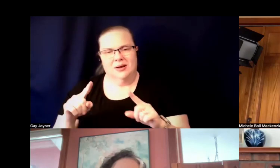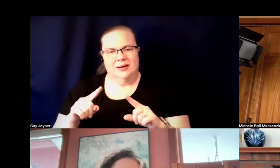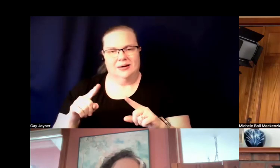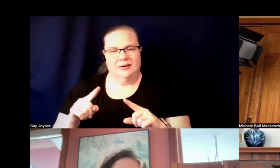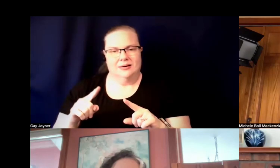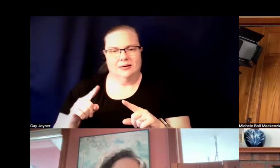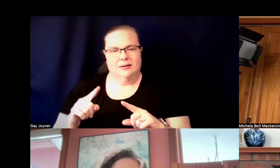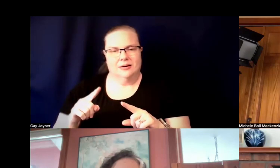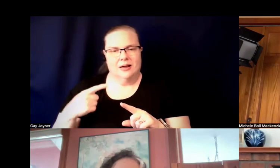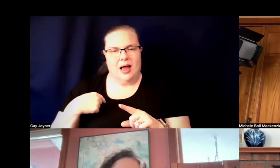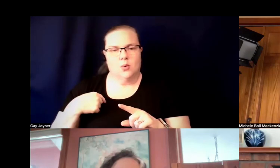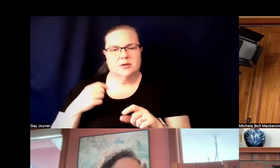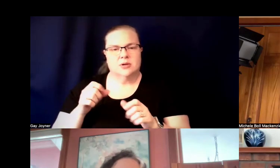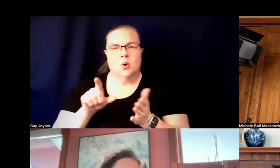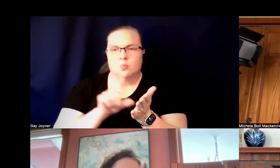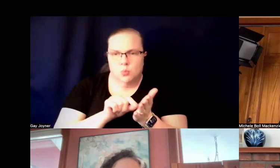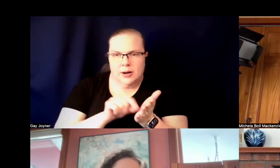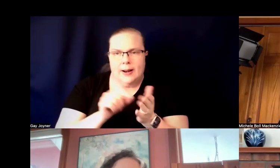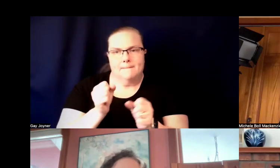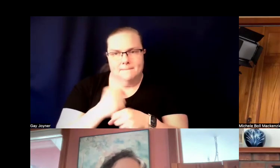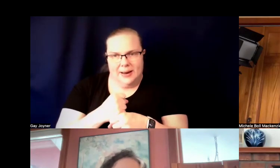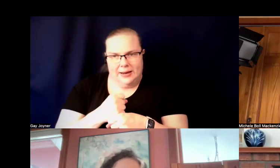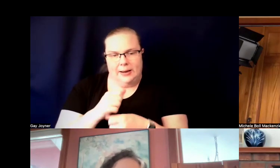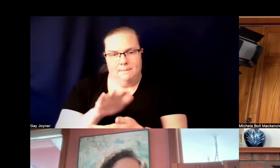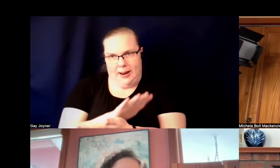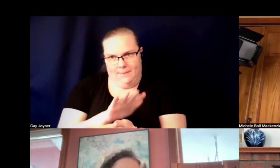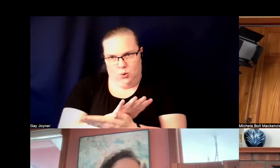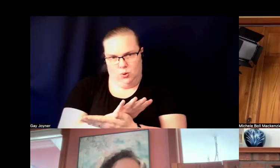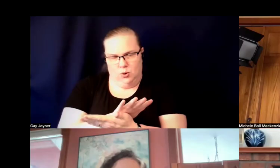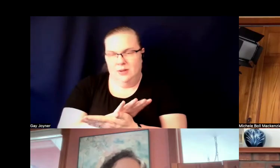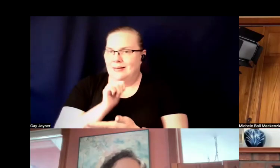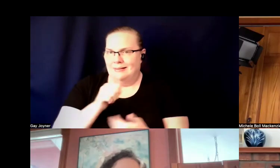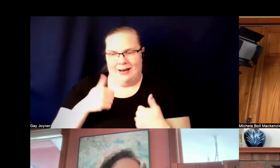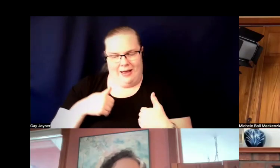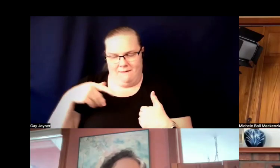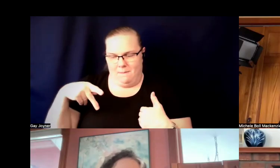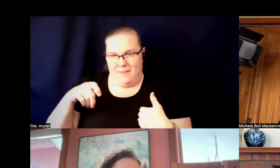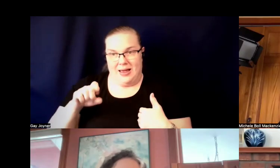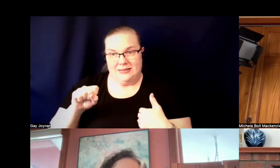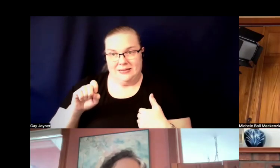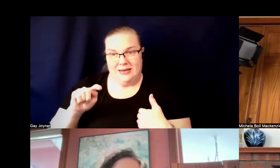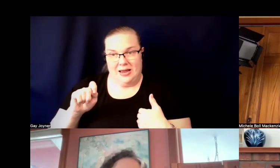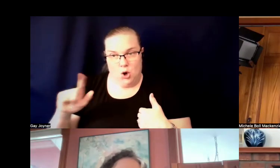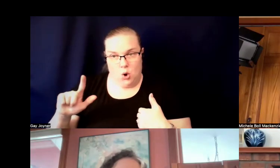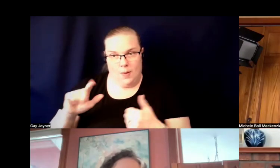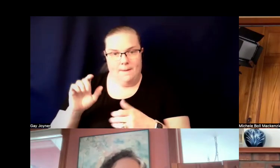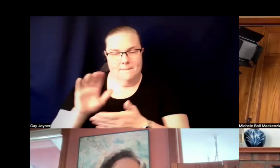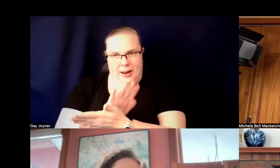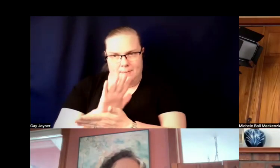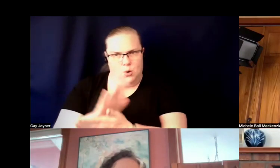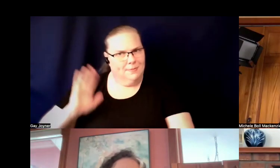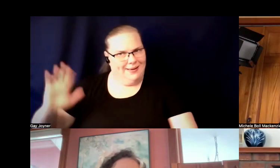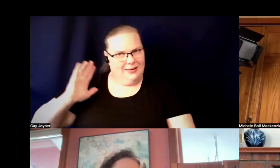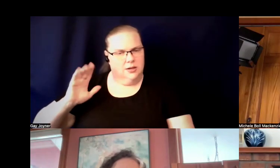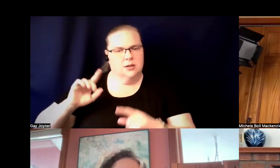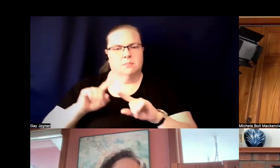was working on printmaking paper. They didn't really have that many pastel papers then. So it's a little bit different now. So I Mm. really haven't worked